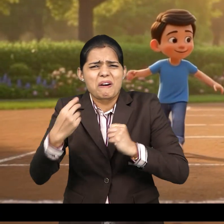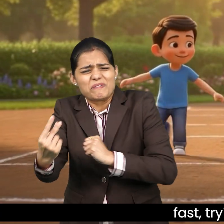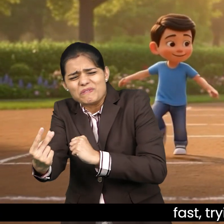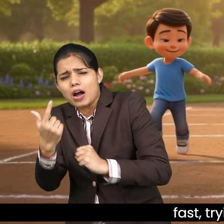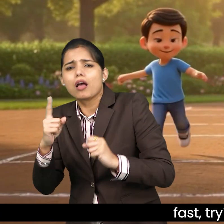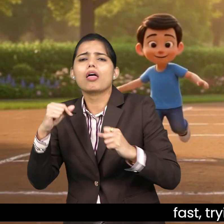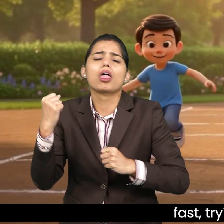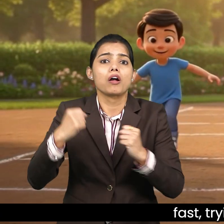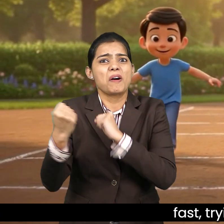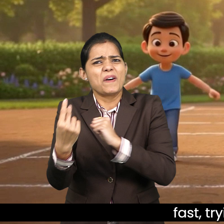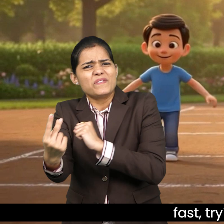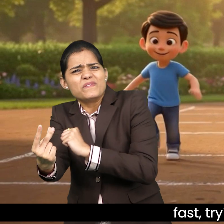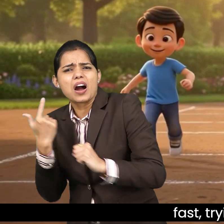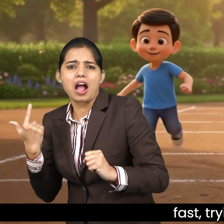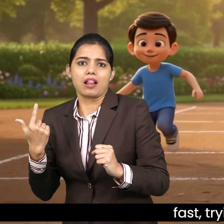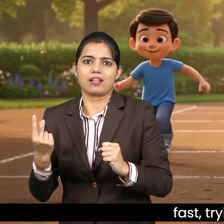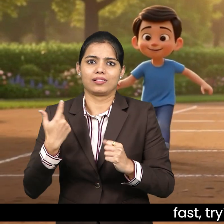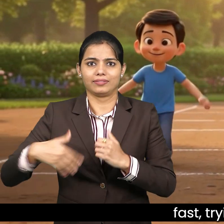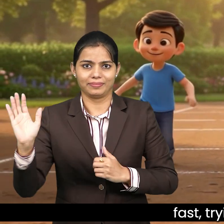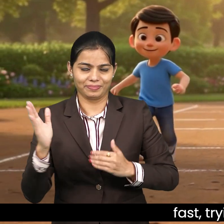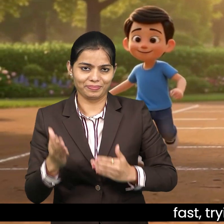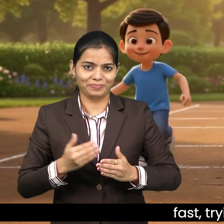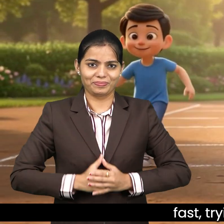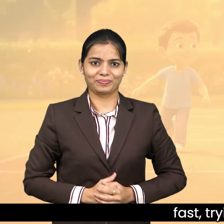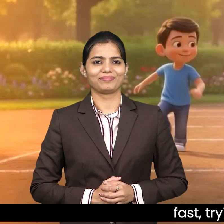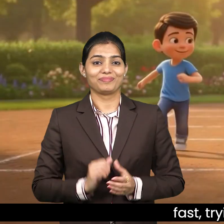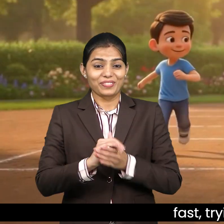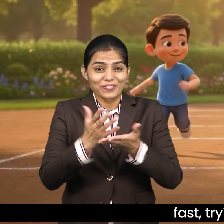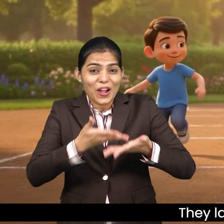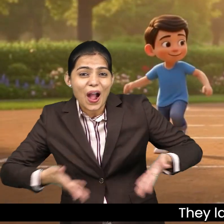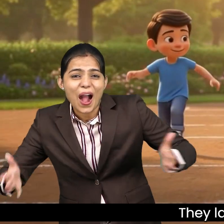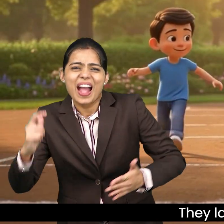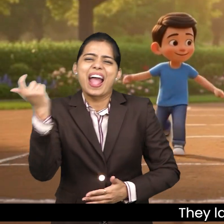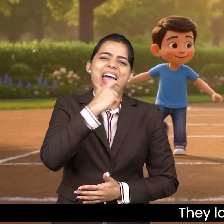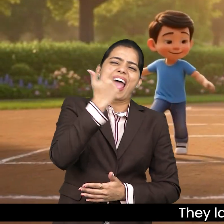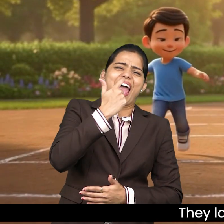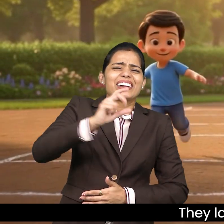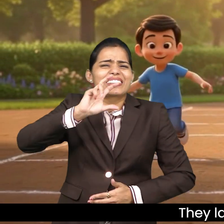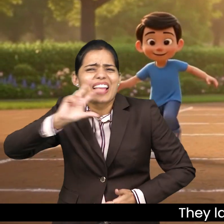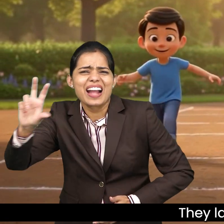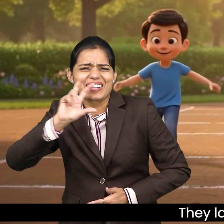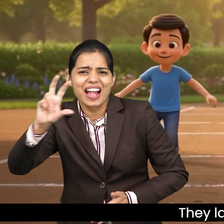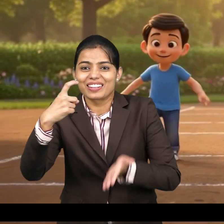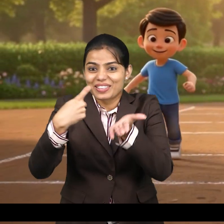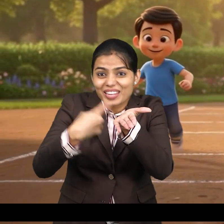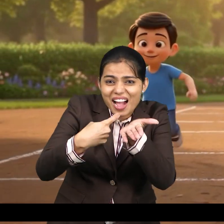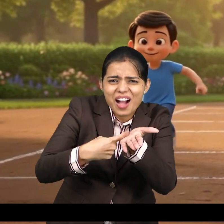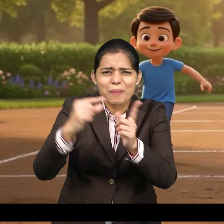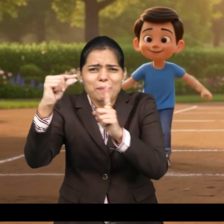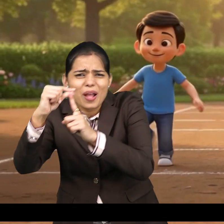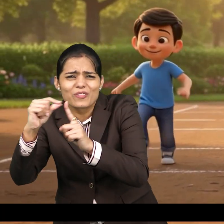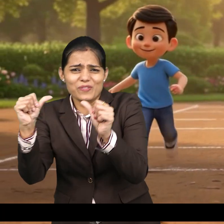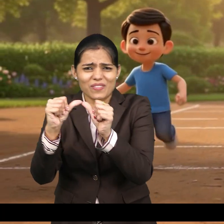Everyone ran fast, trying not to get caught. They laughed and shouted,